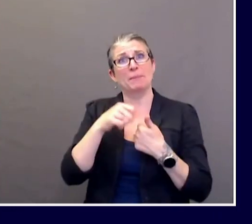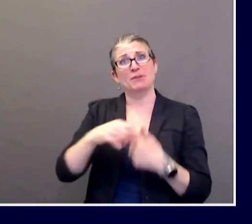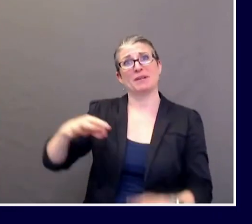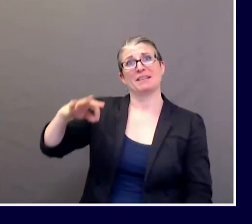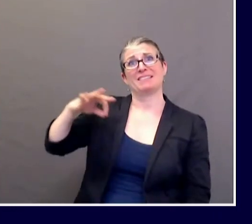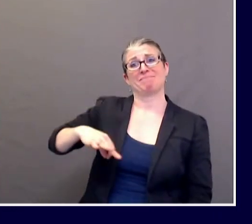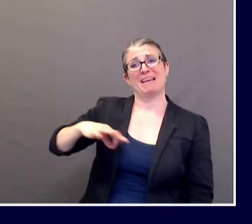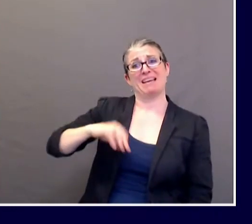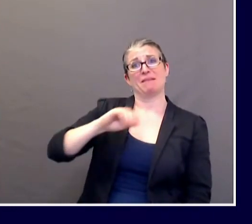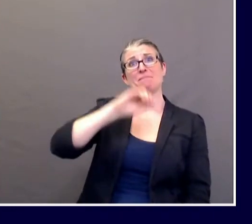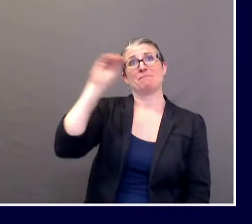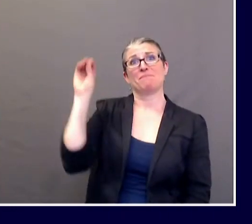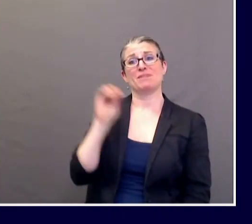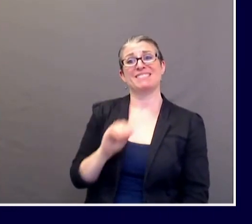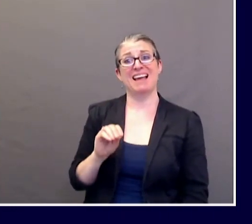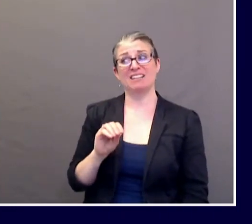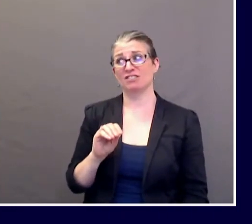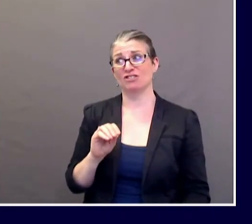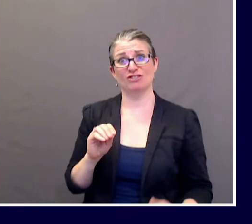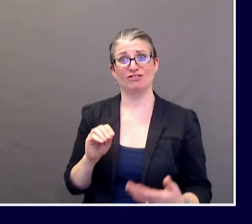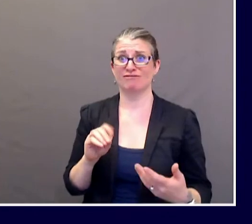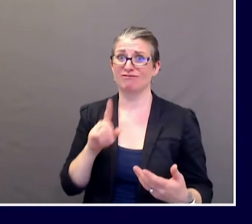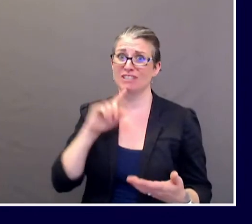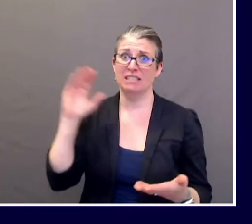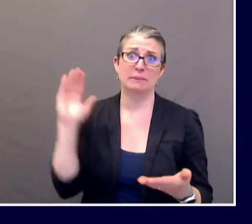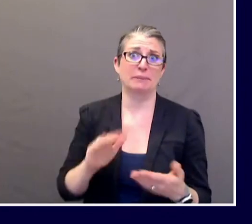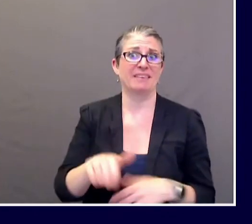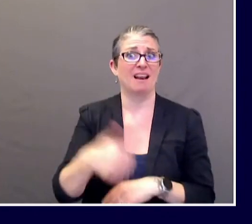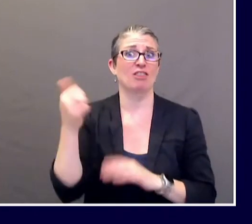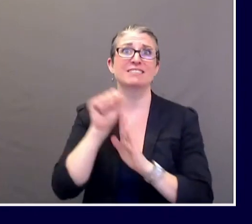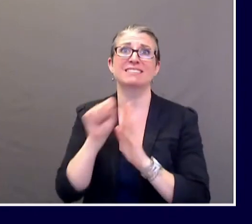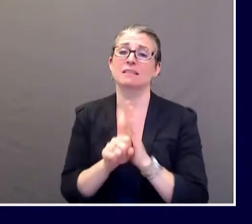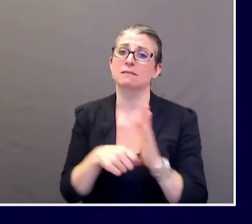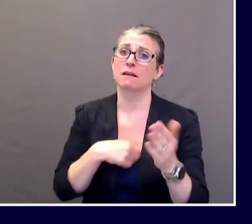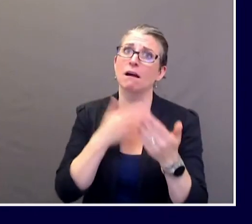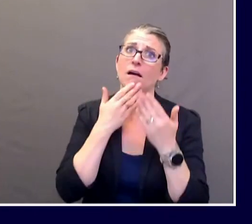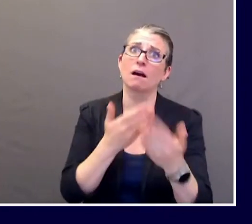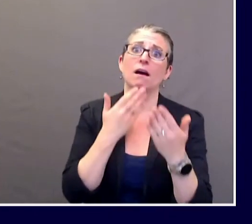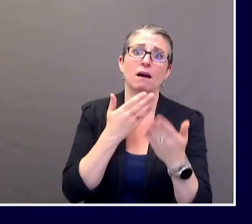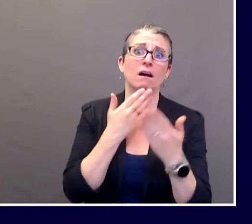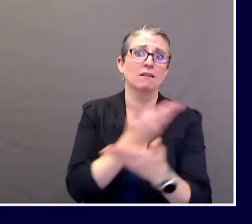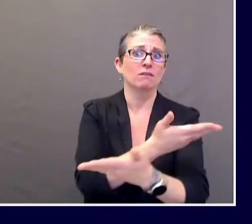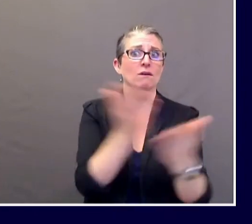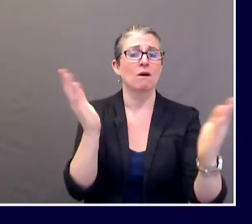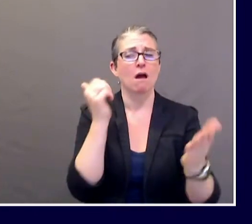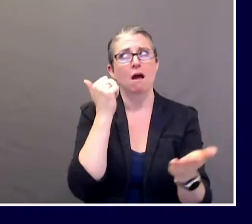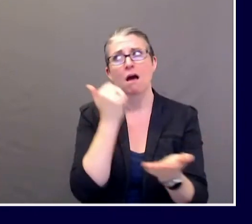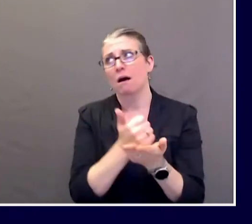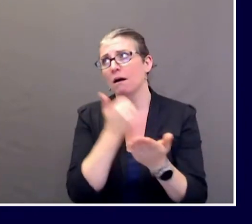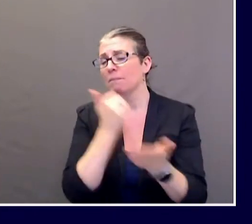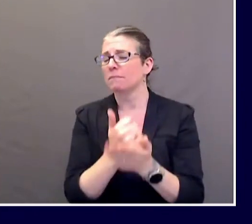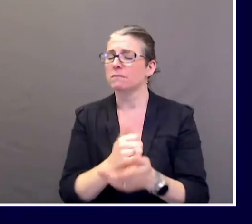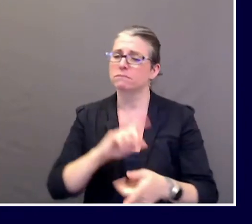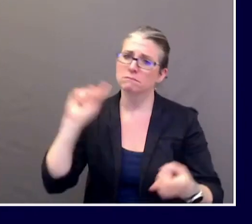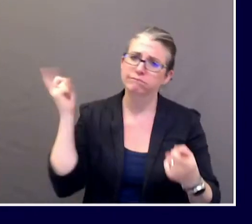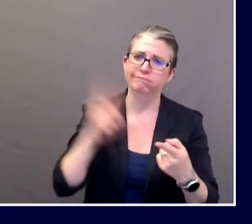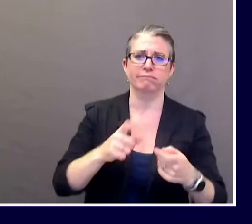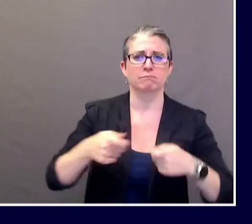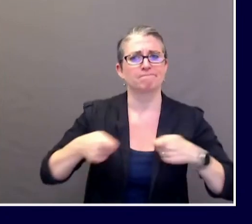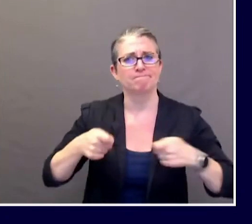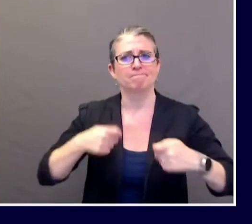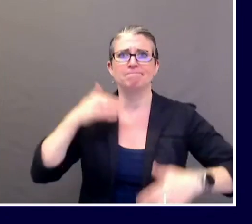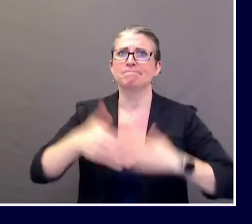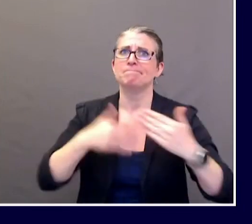states, and that is a testament to the good hard work that everybody's done, especially in light of the fact that we are amongst the oldest states in the nation.